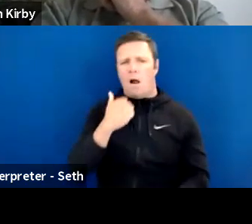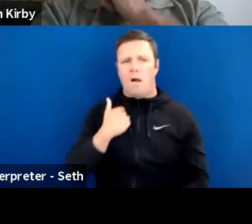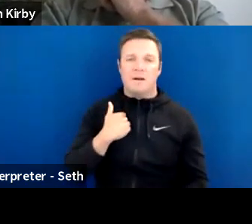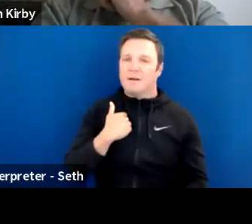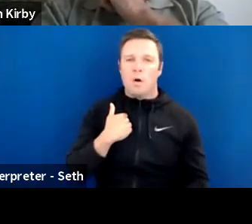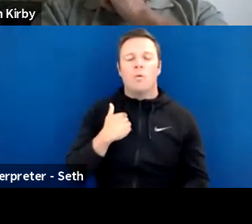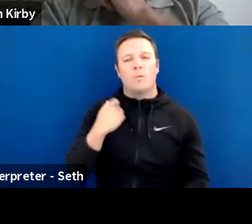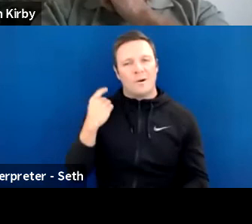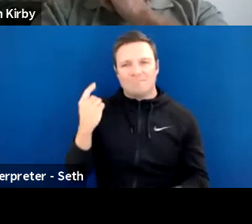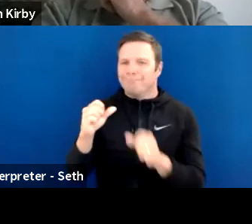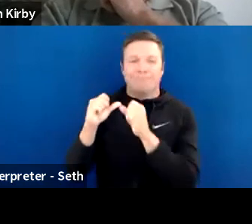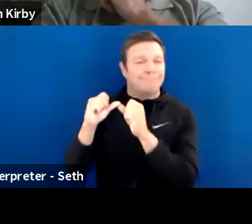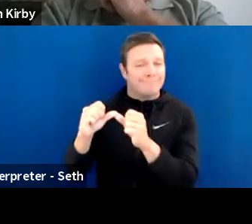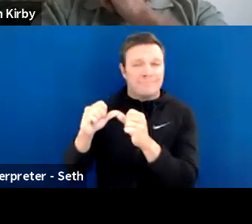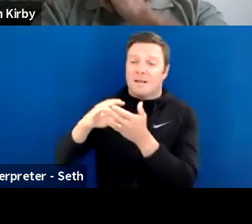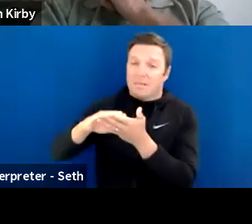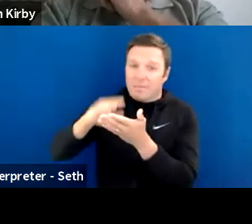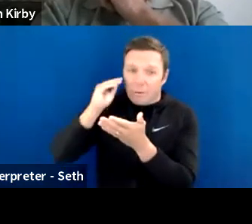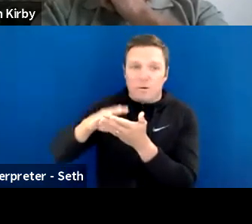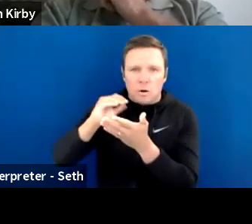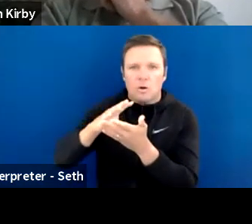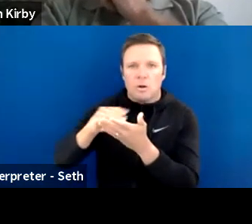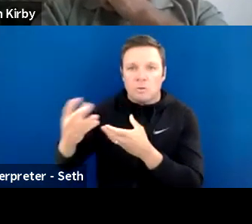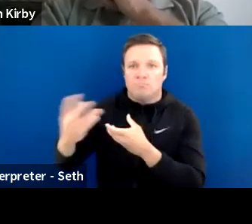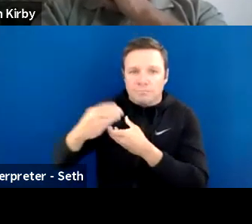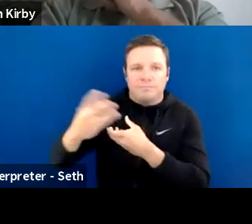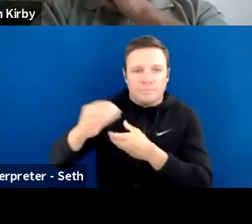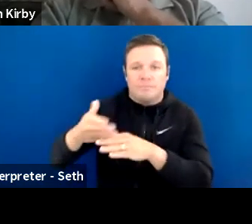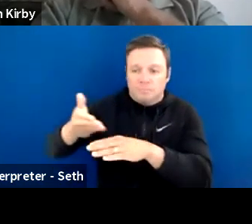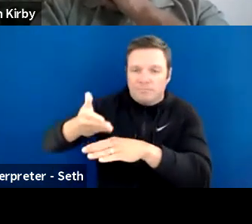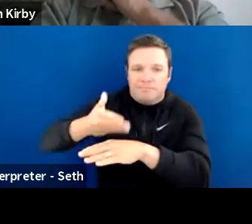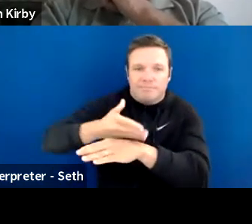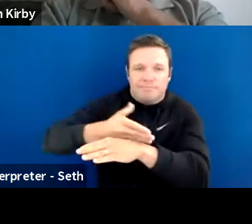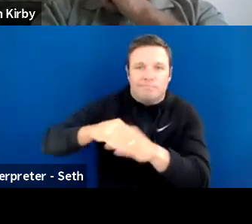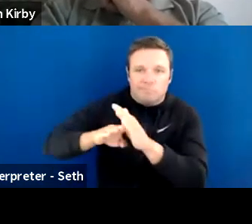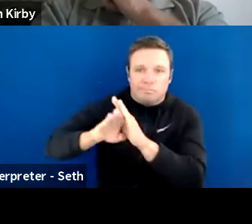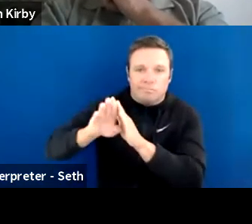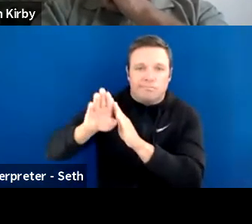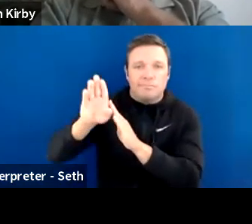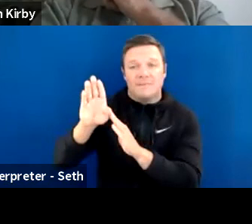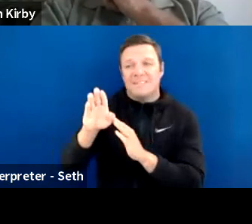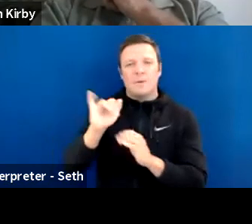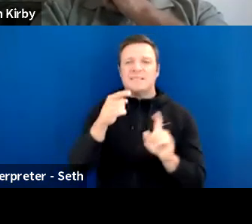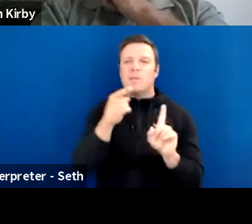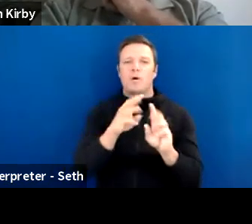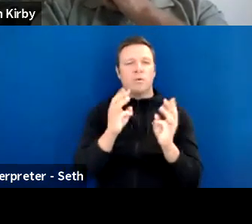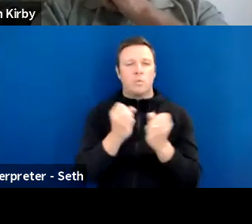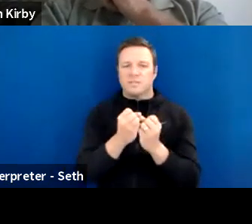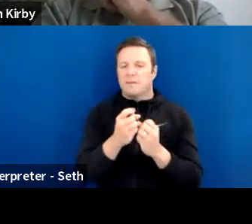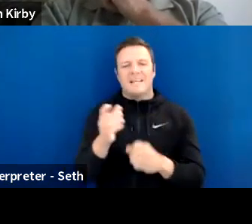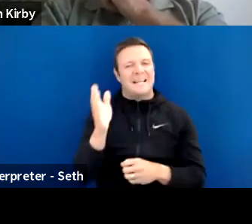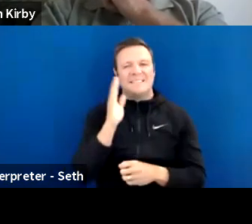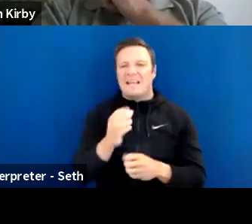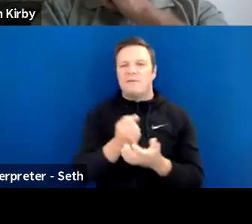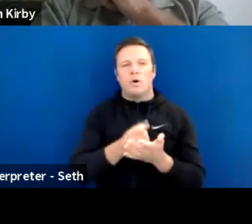always, adding. And that's the great thing about these workshops is they're not a waste of time. They're not